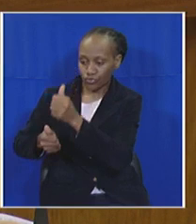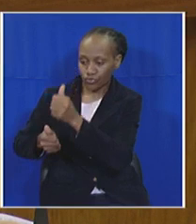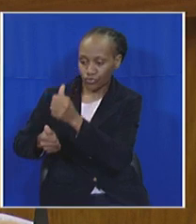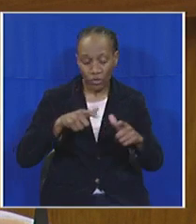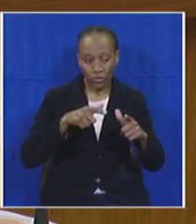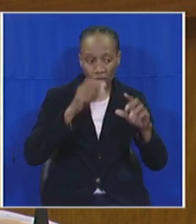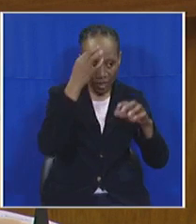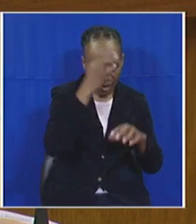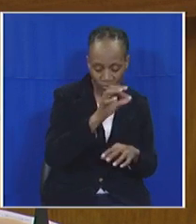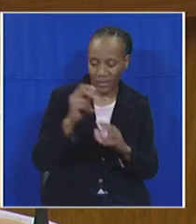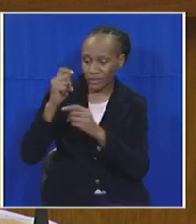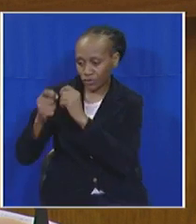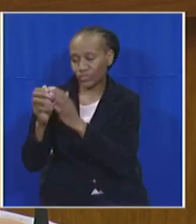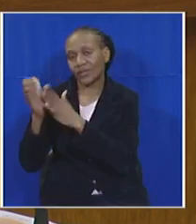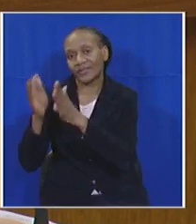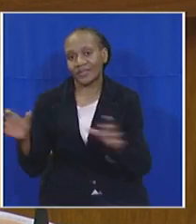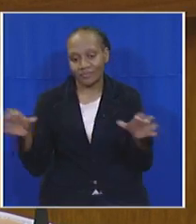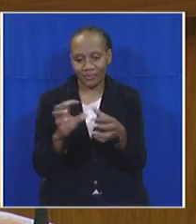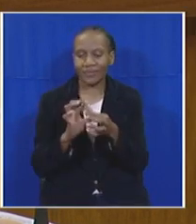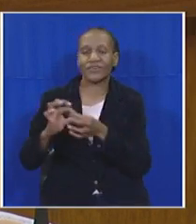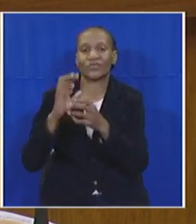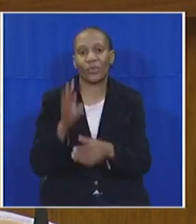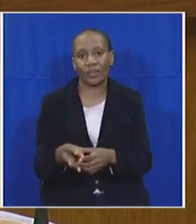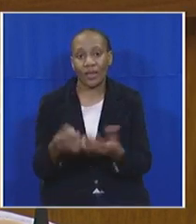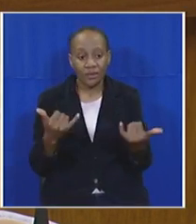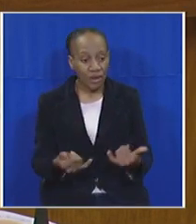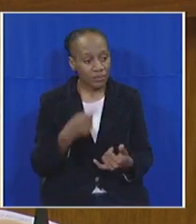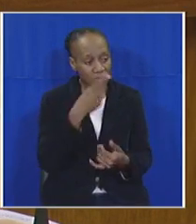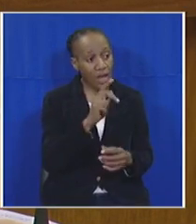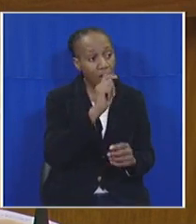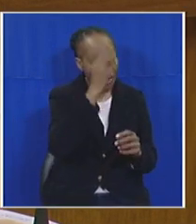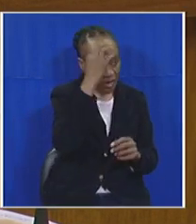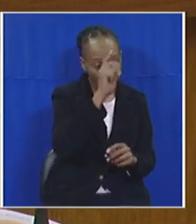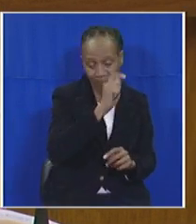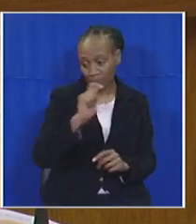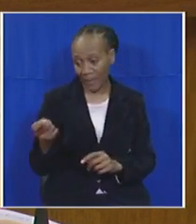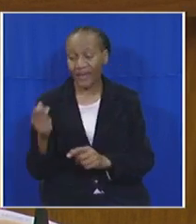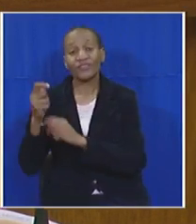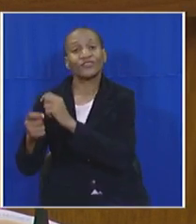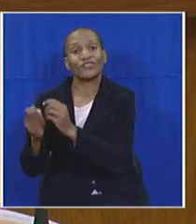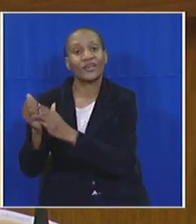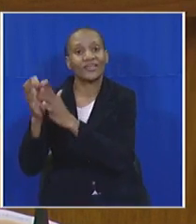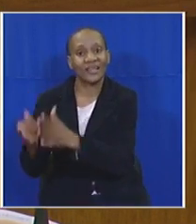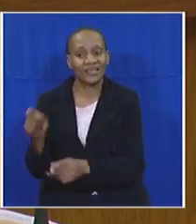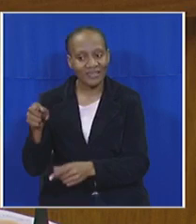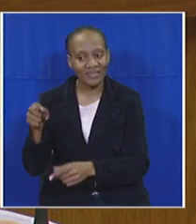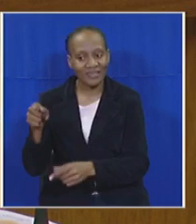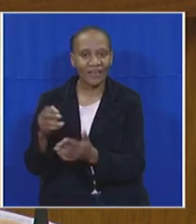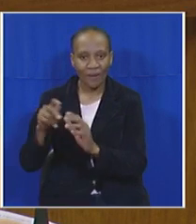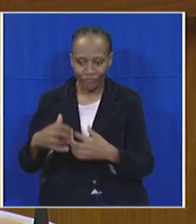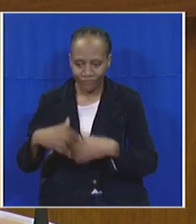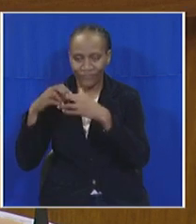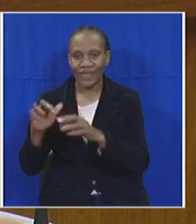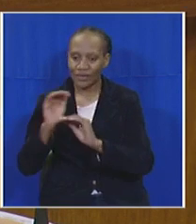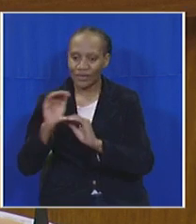government. It also resolved to push government to centralize the payment of traditional leaders, to develop a program of action to